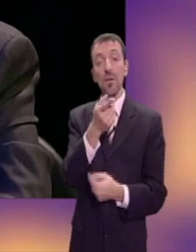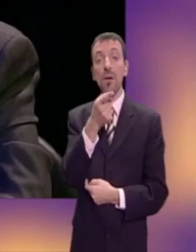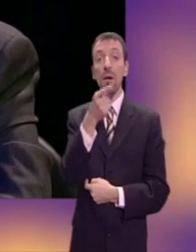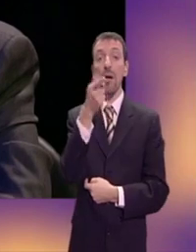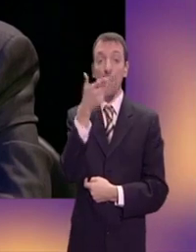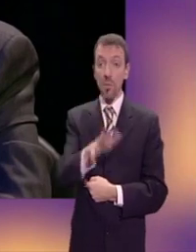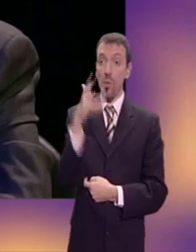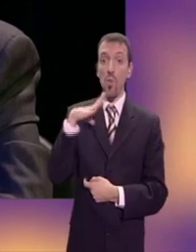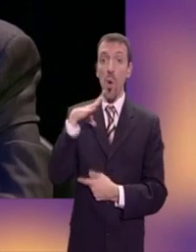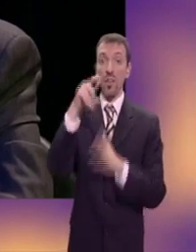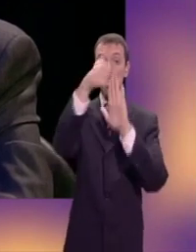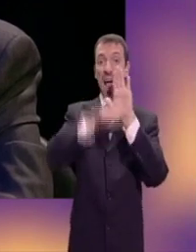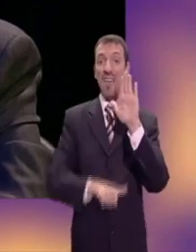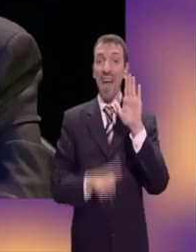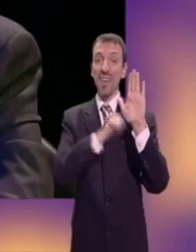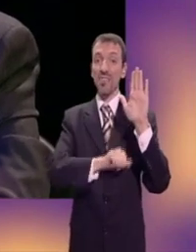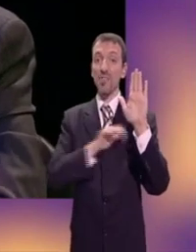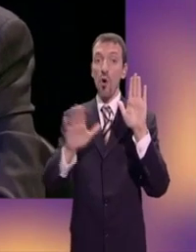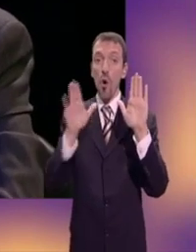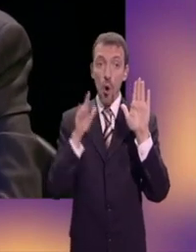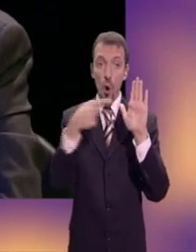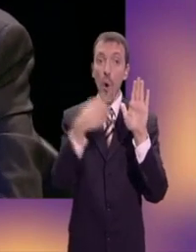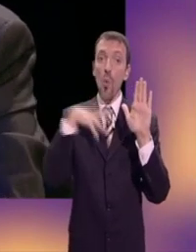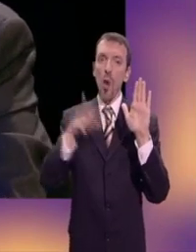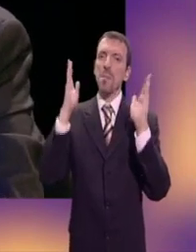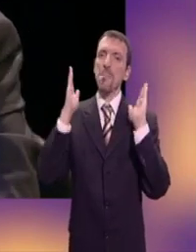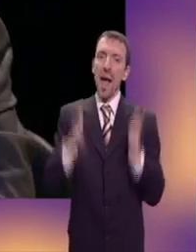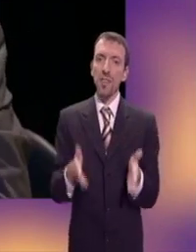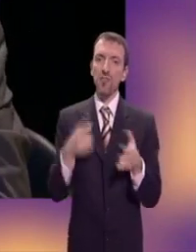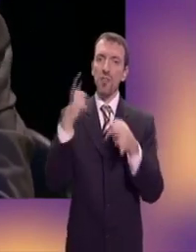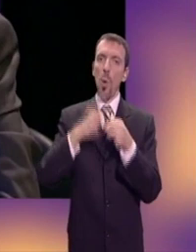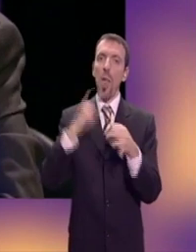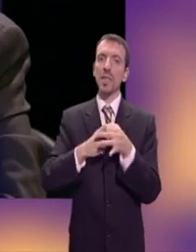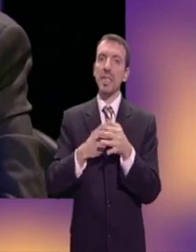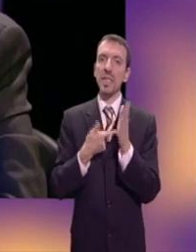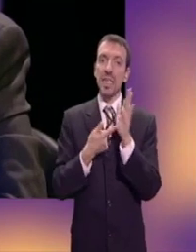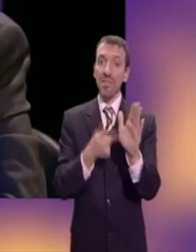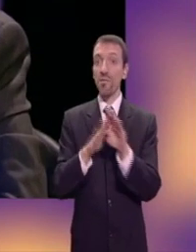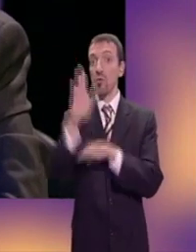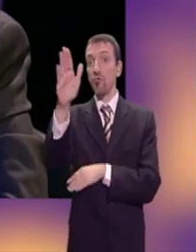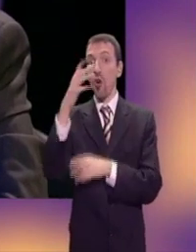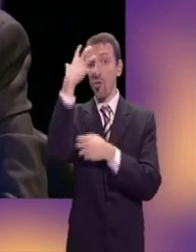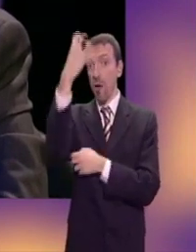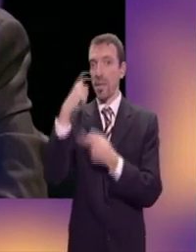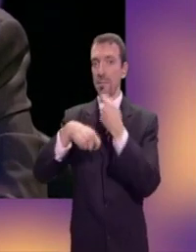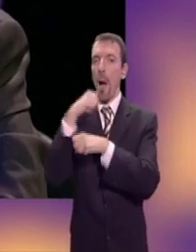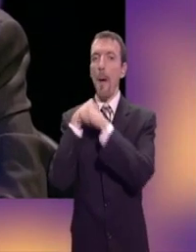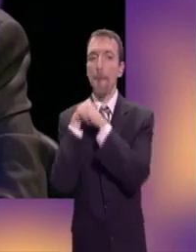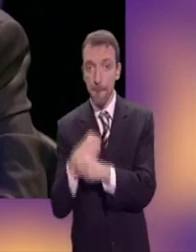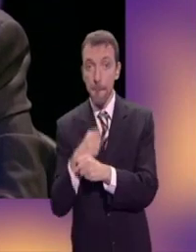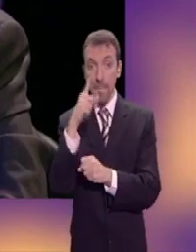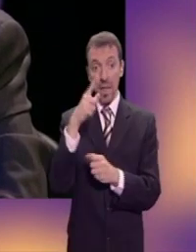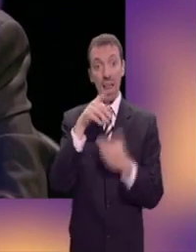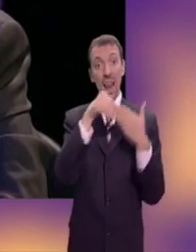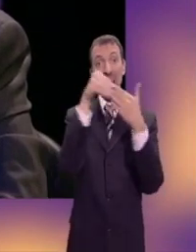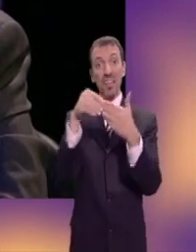the manifesto to have a sort of mandatory quality on the future government, and you were also changing the